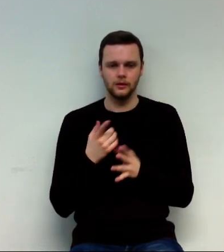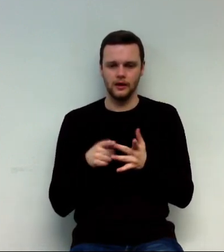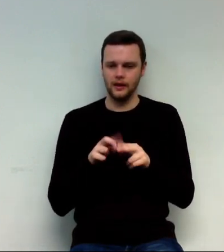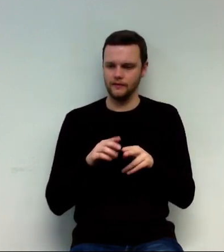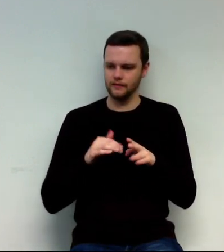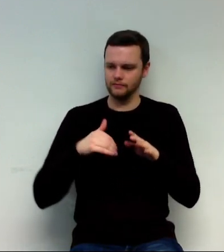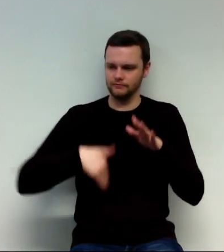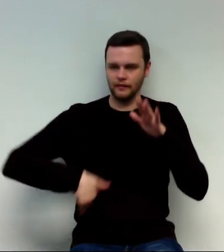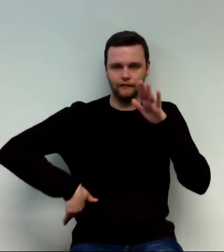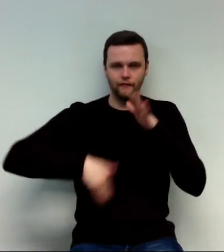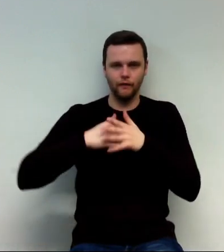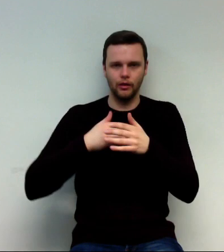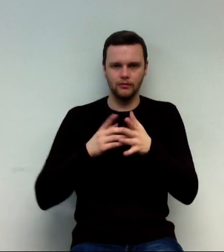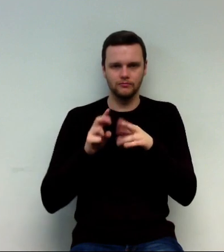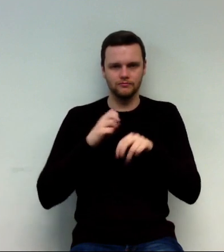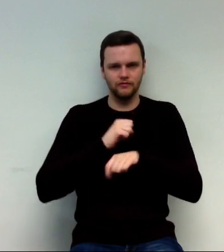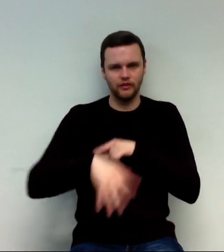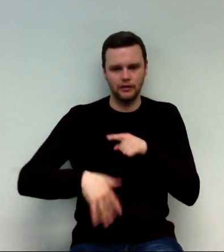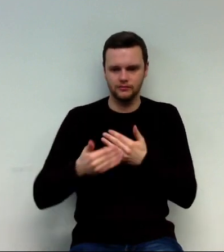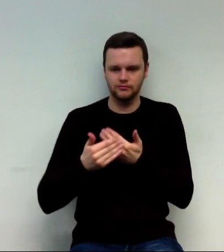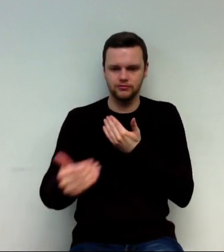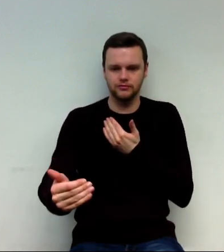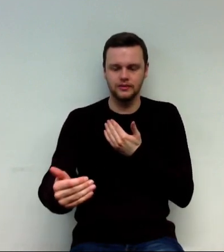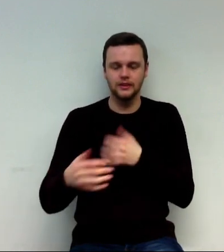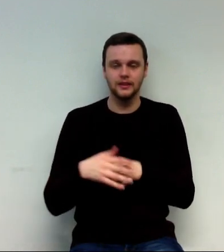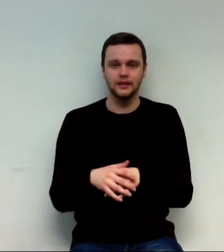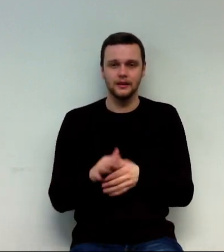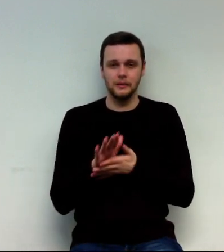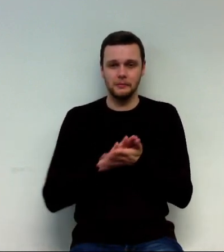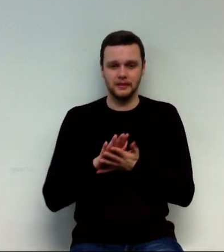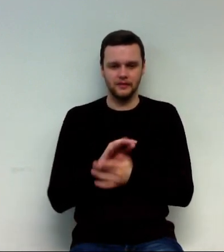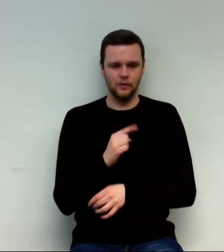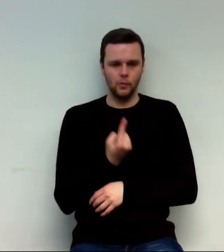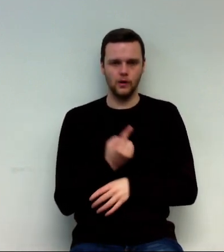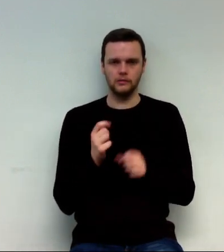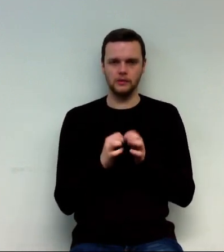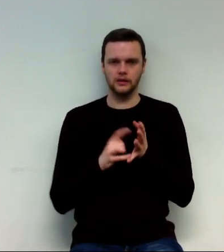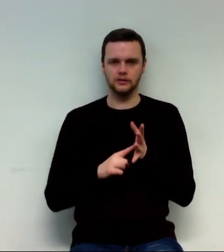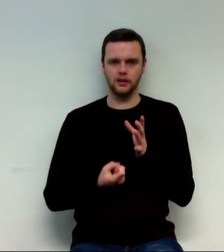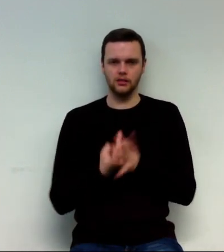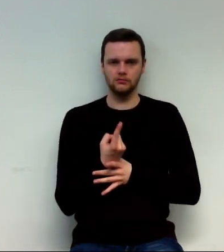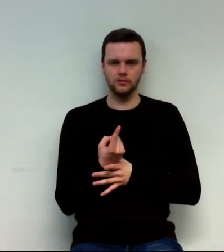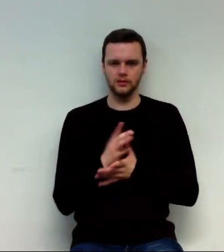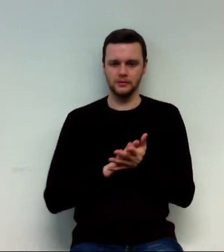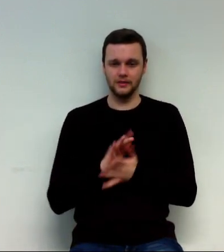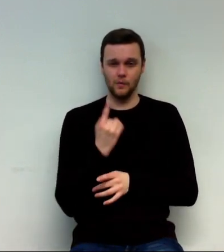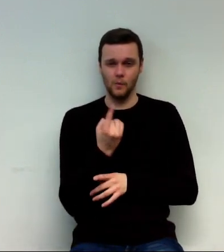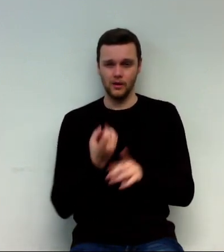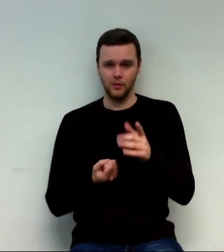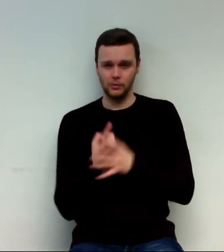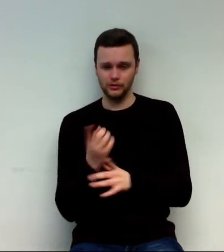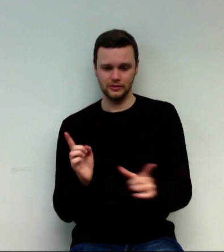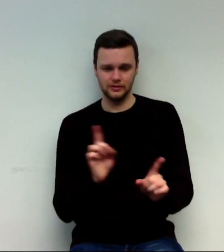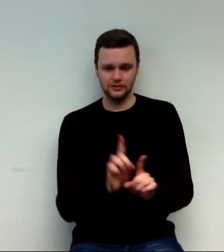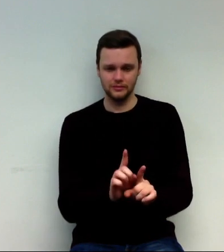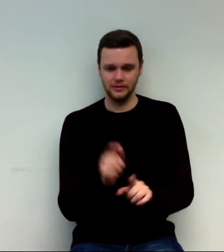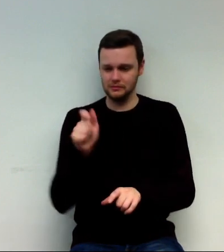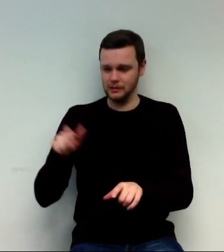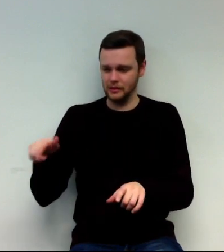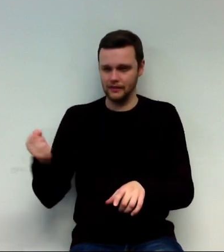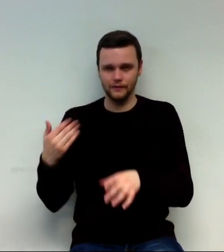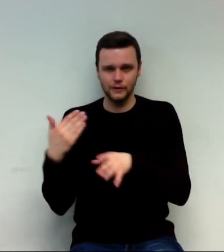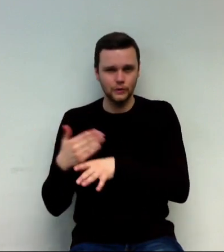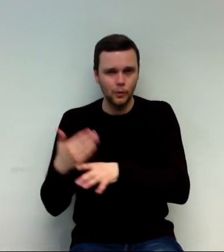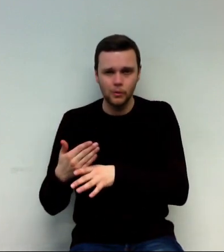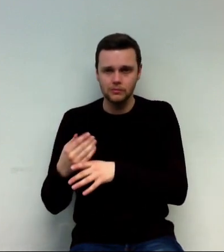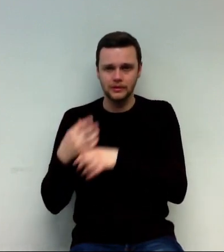run of the Fringe and you're doing one BSL show, they don't have the full run of the Fringe to catch your show. They've got one shot. And people have jobs, people have busy